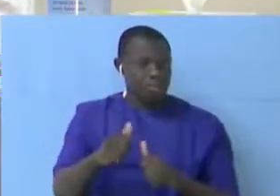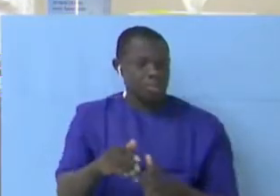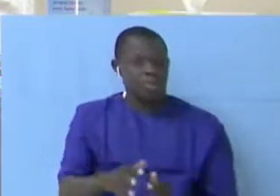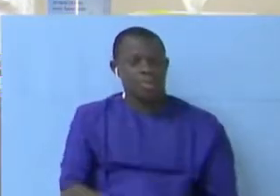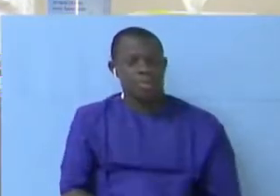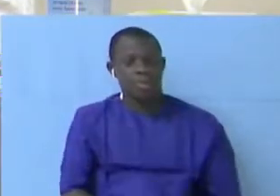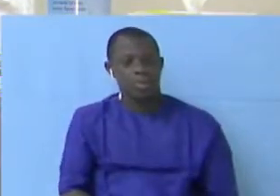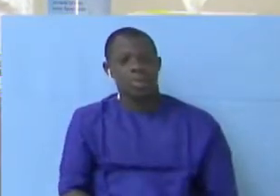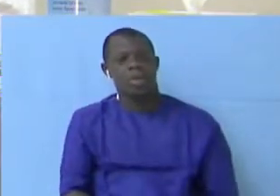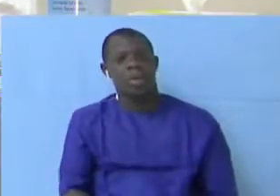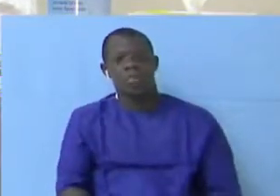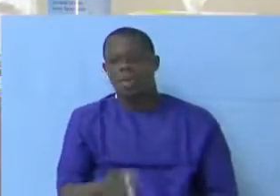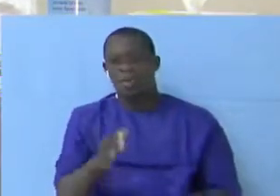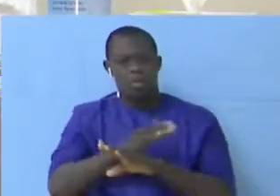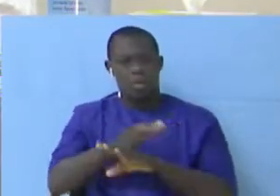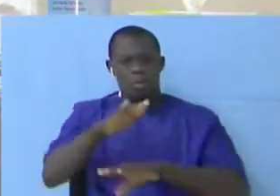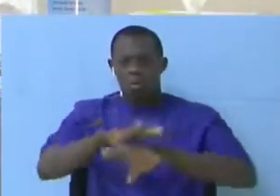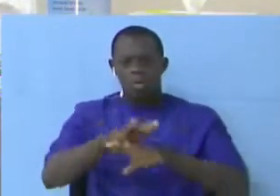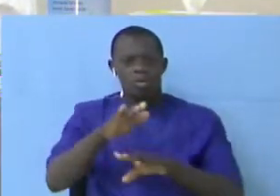it was on the news everywhere.